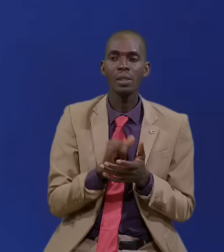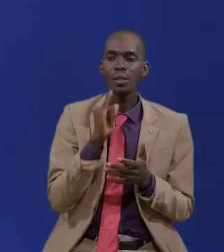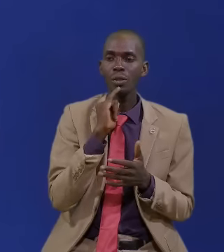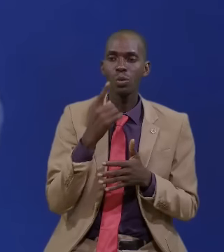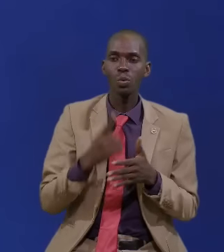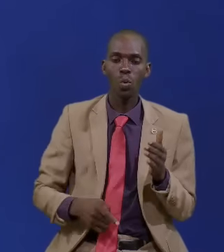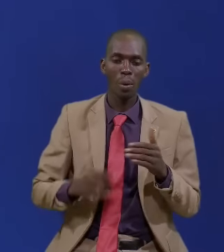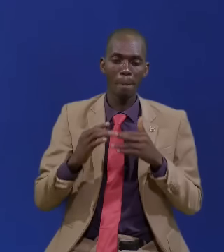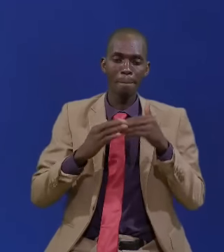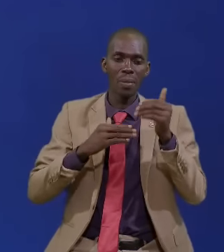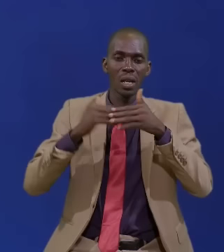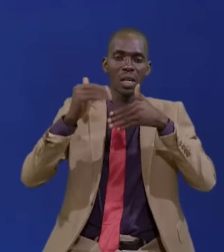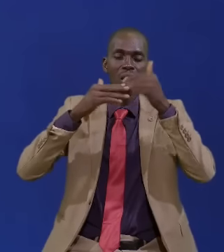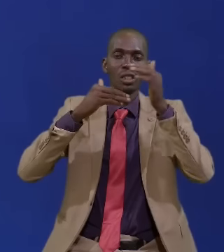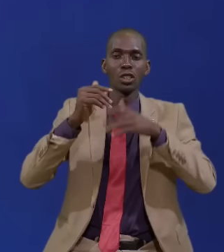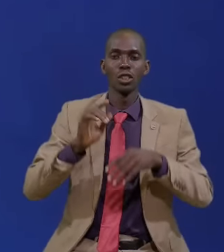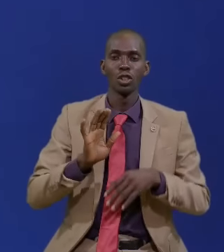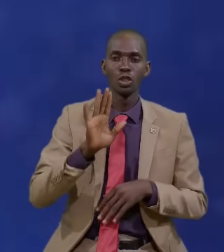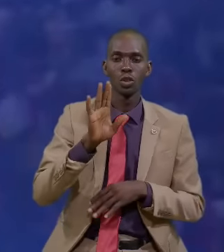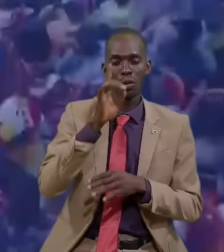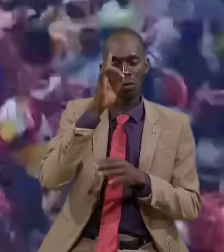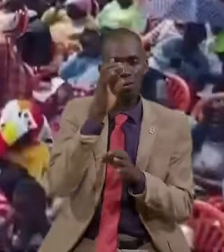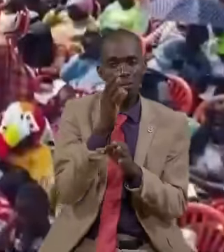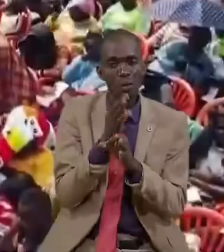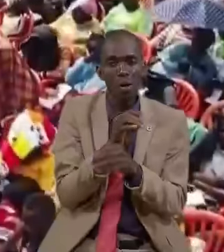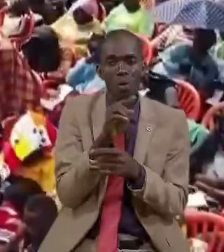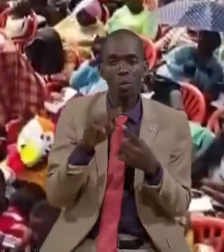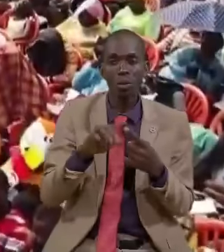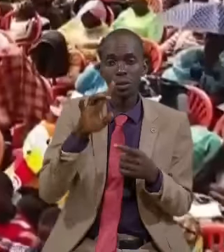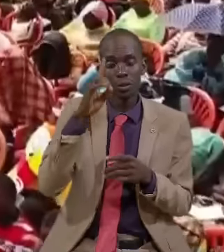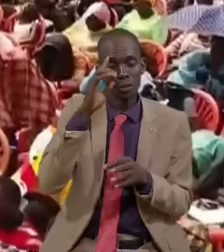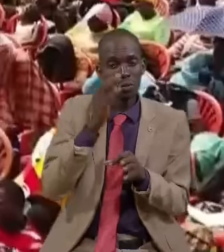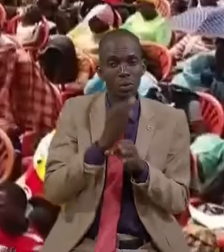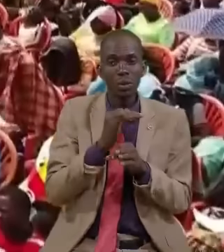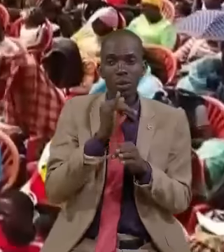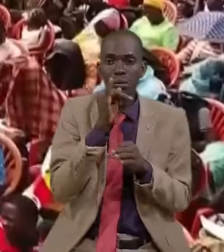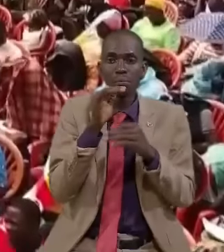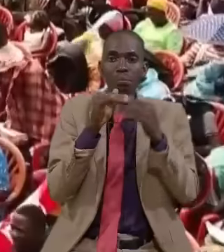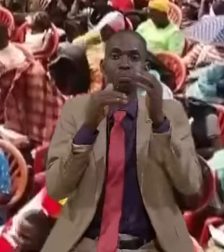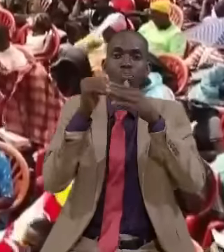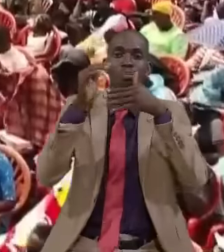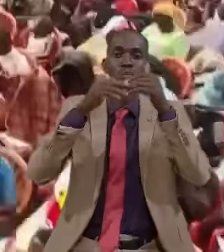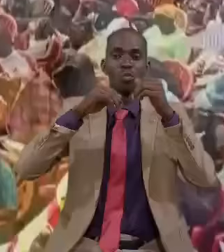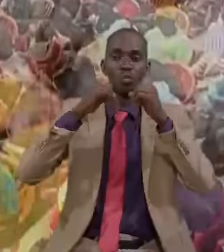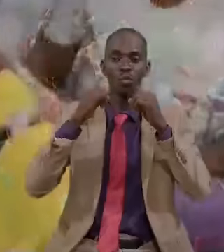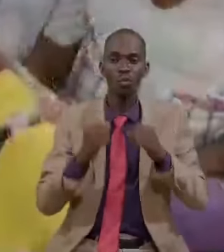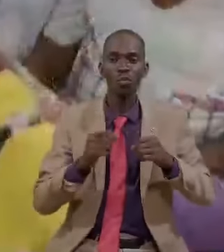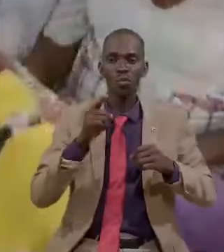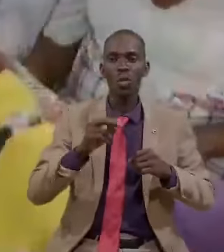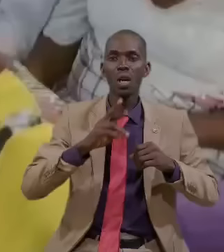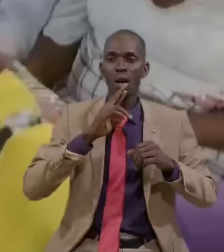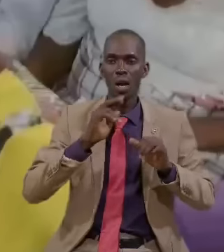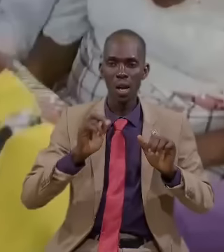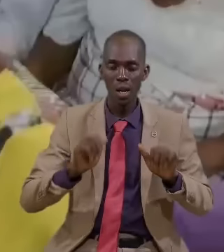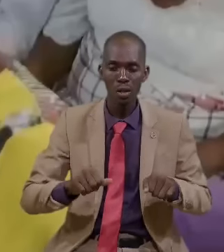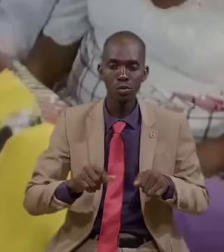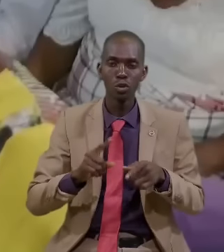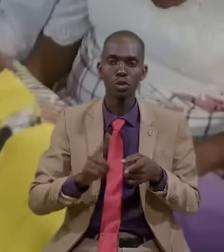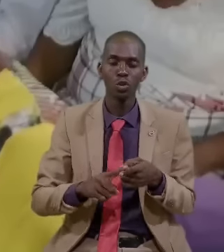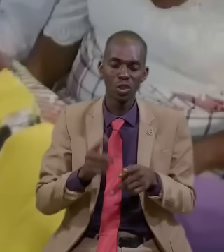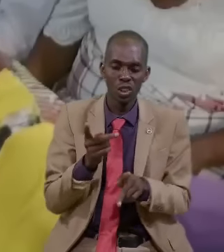up your faith. And when your faith is built up, you're able to keep your healing. You're able to